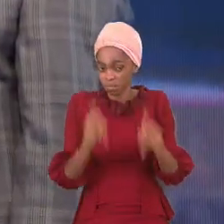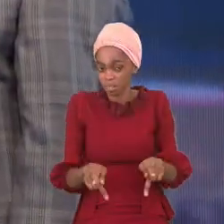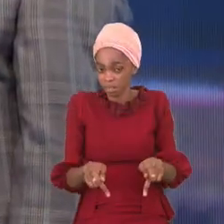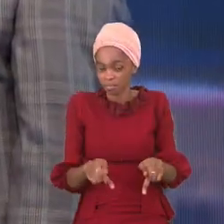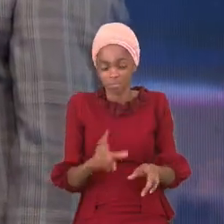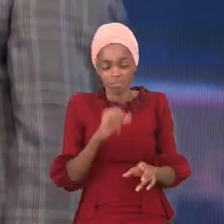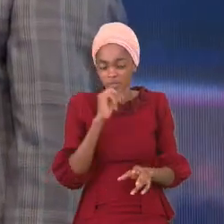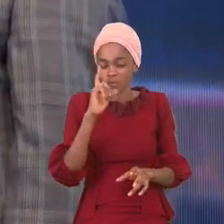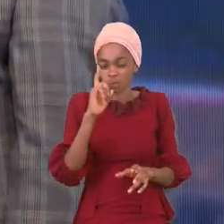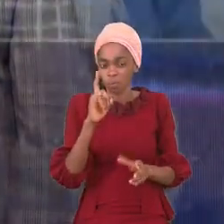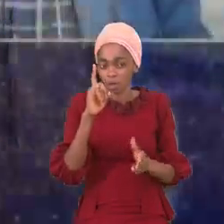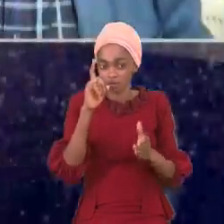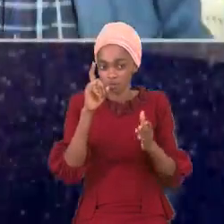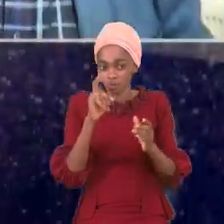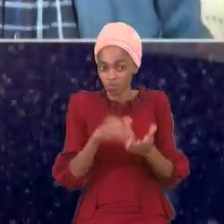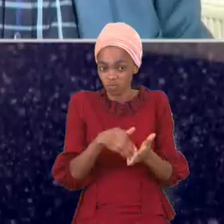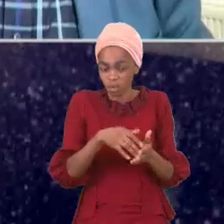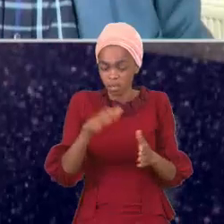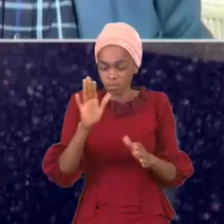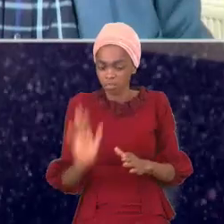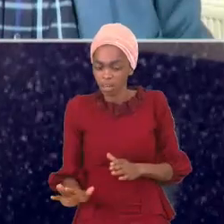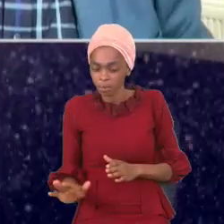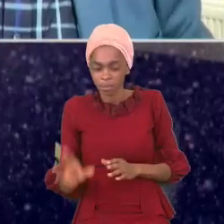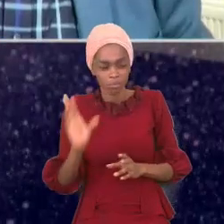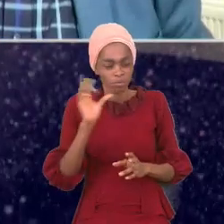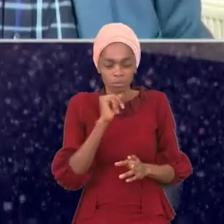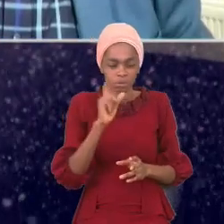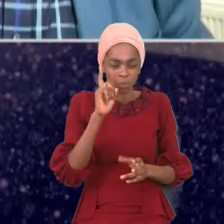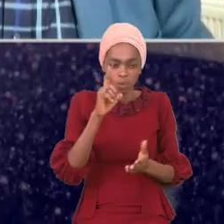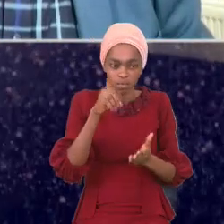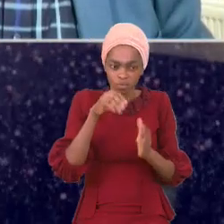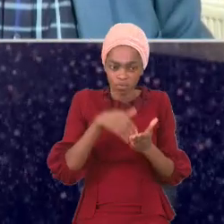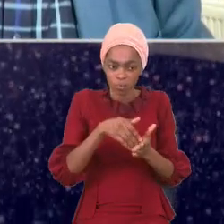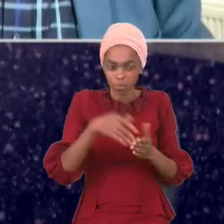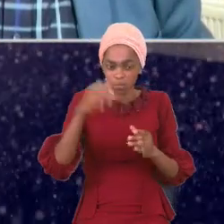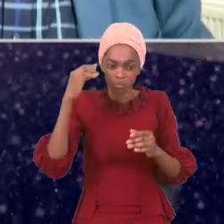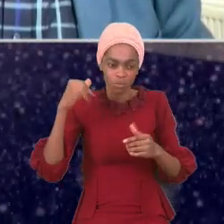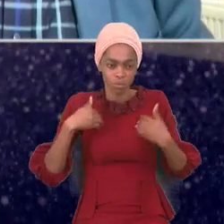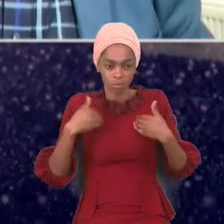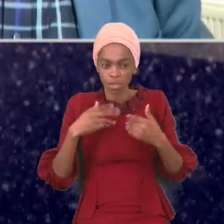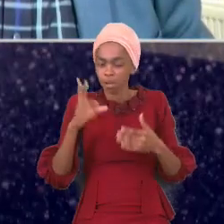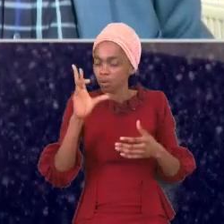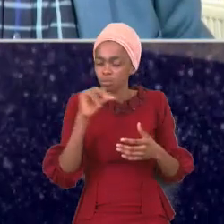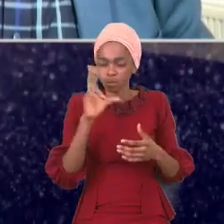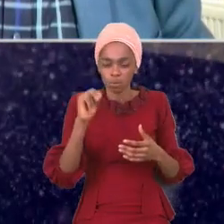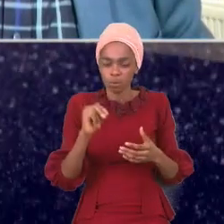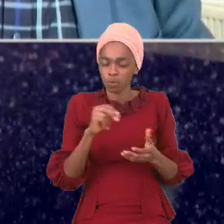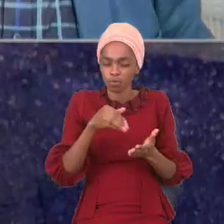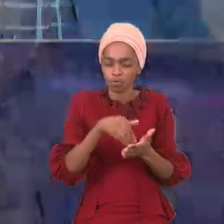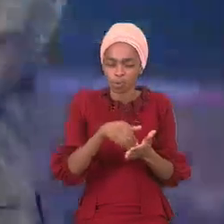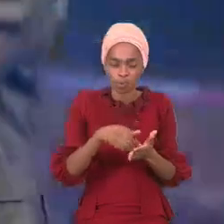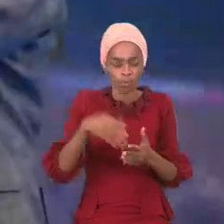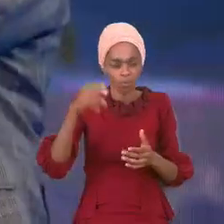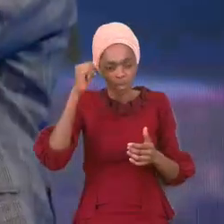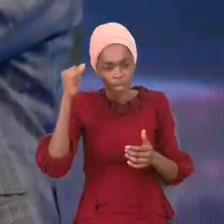one feeble child, not one feeble youth, not one feeble adult, not one